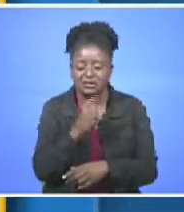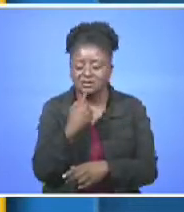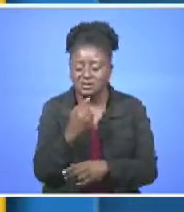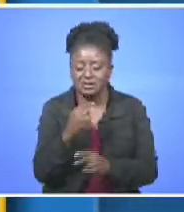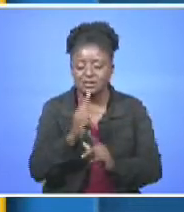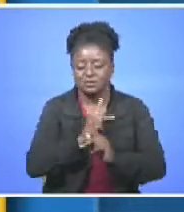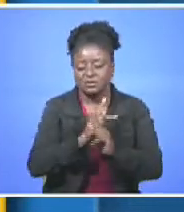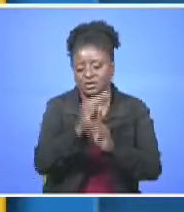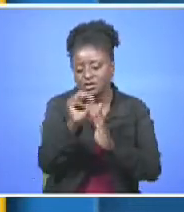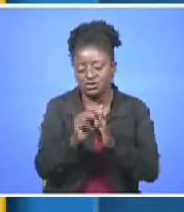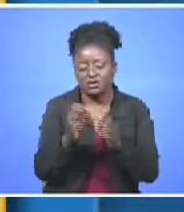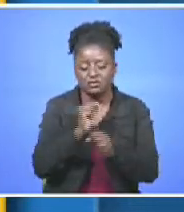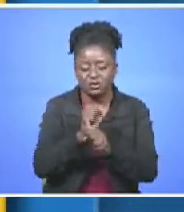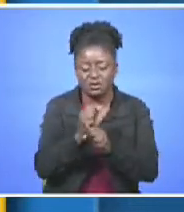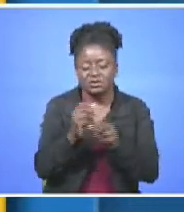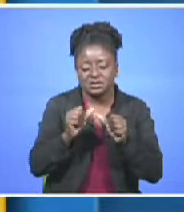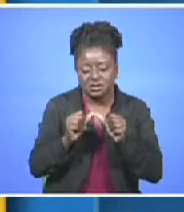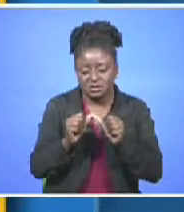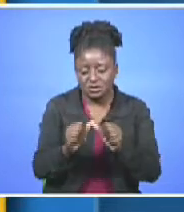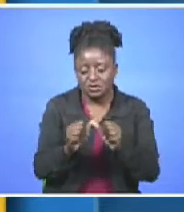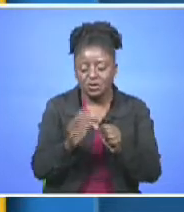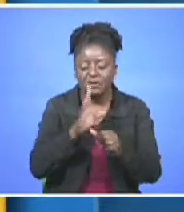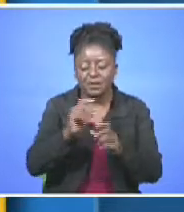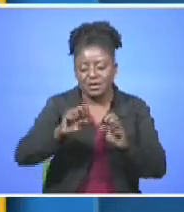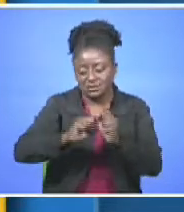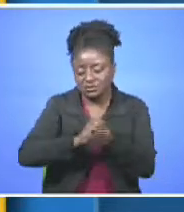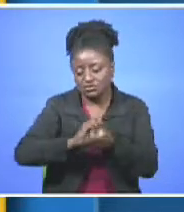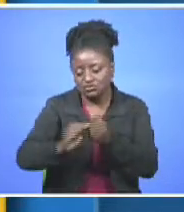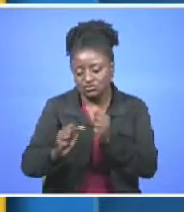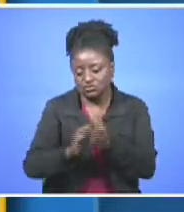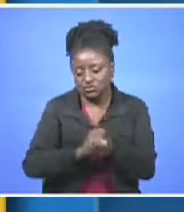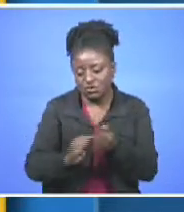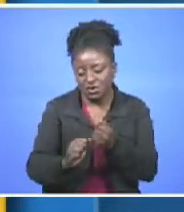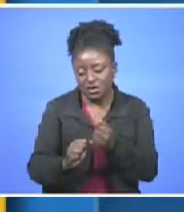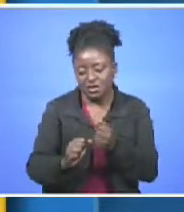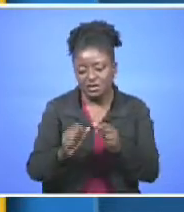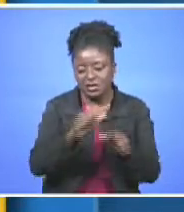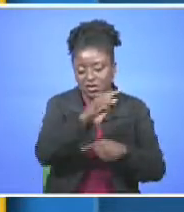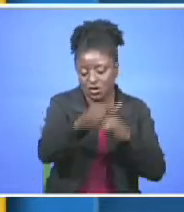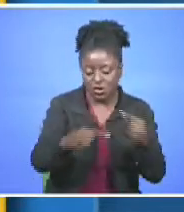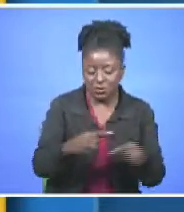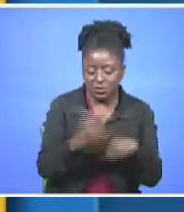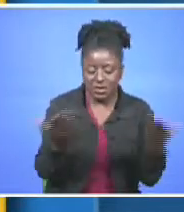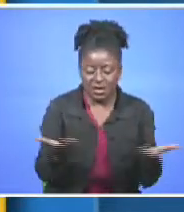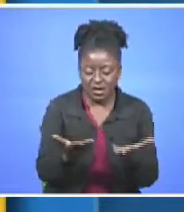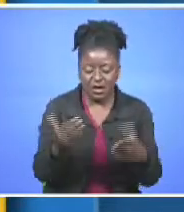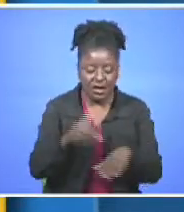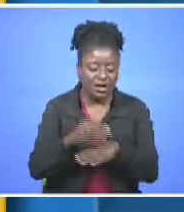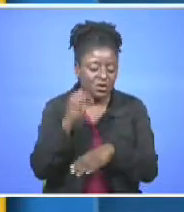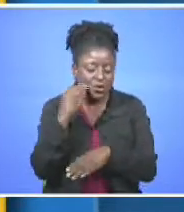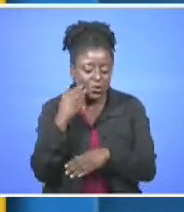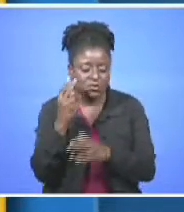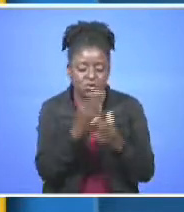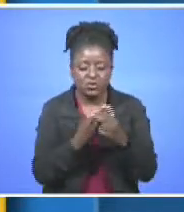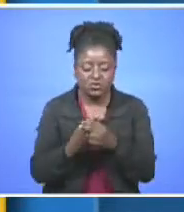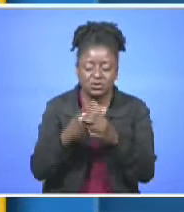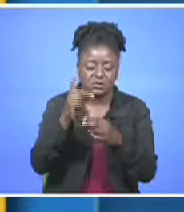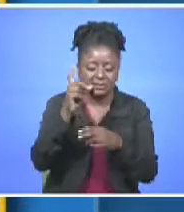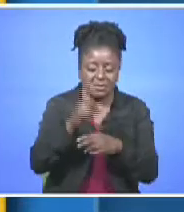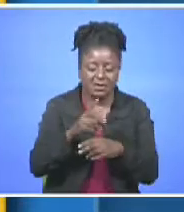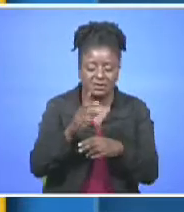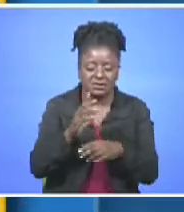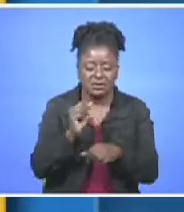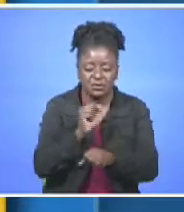is continuously being eroded globally. And here at home, unions will have to be very diligent, engage the services